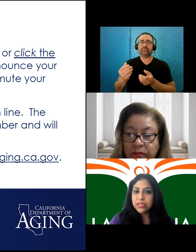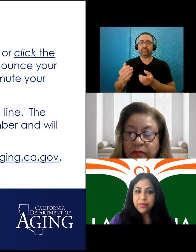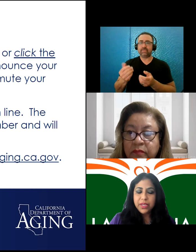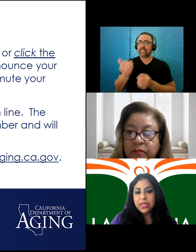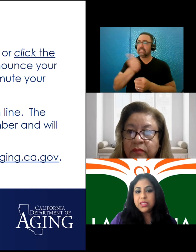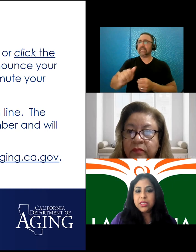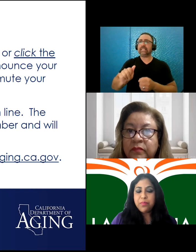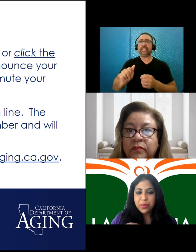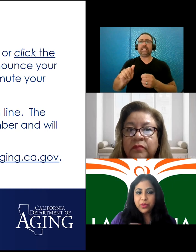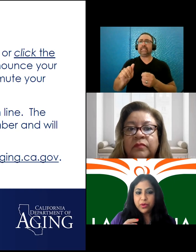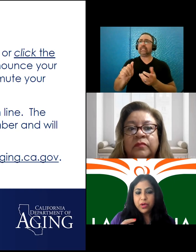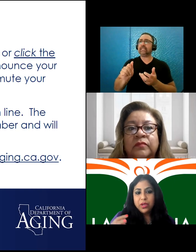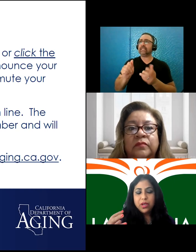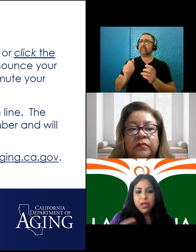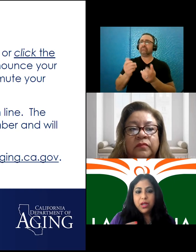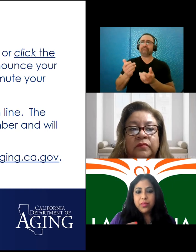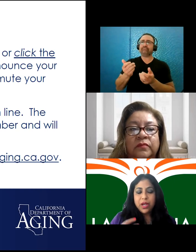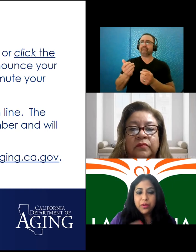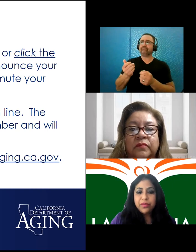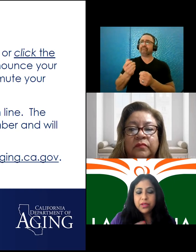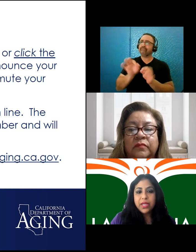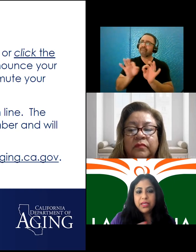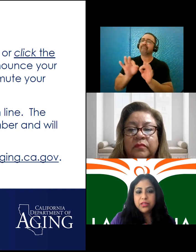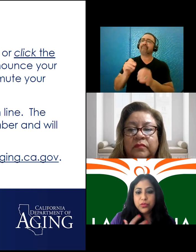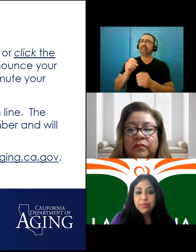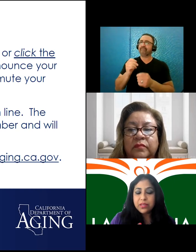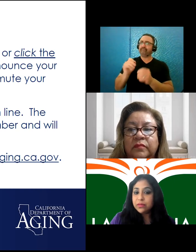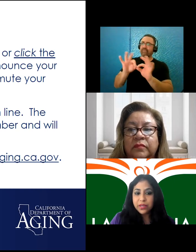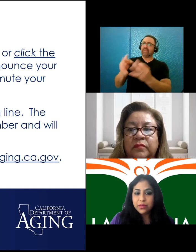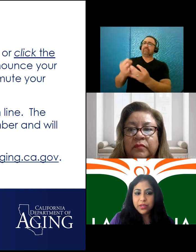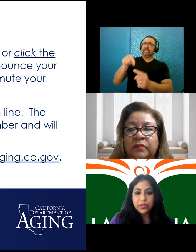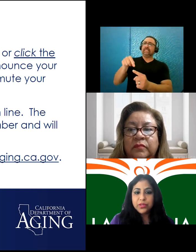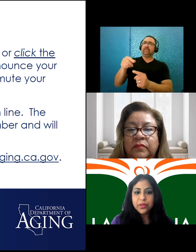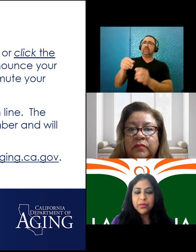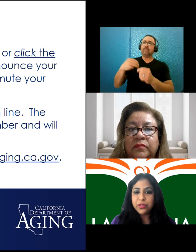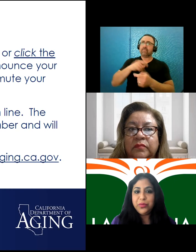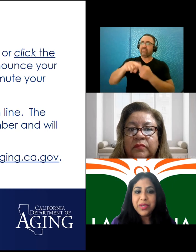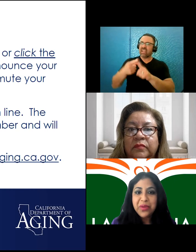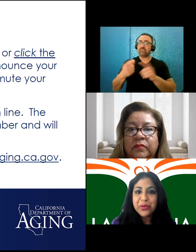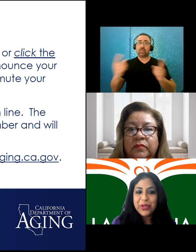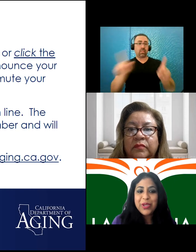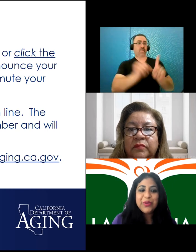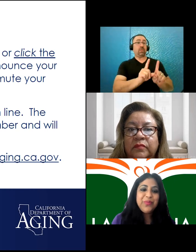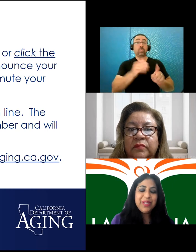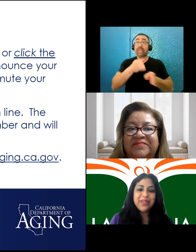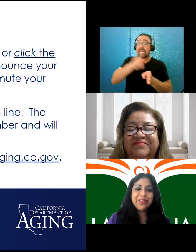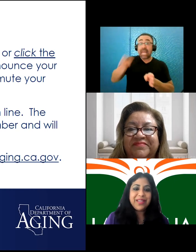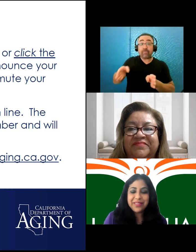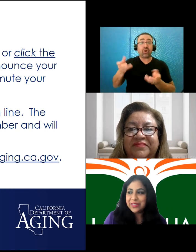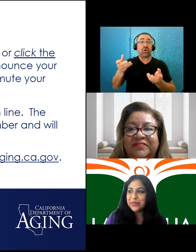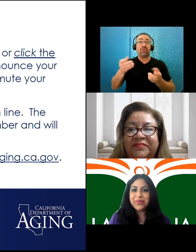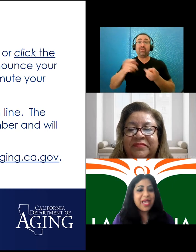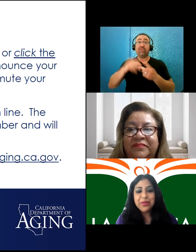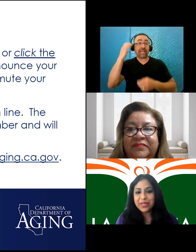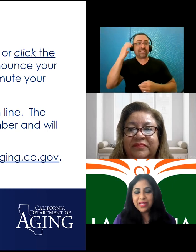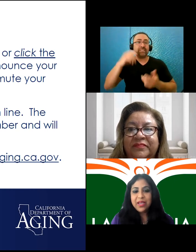any significant member of the client's treatment. It could, so it could be a neighbor, it could be a